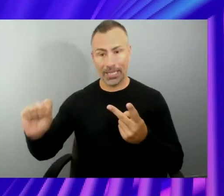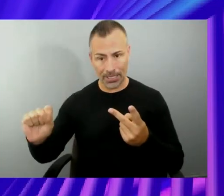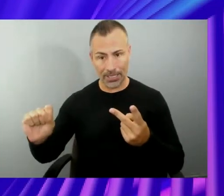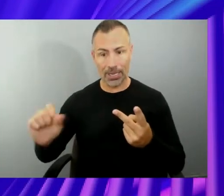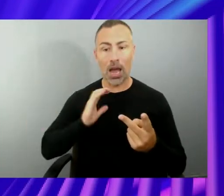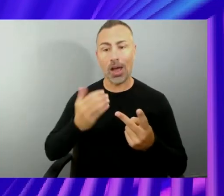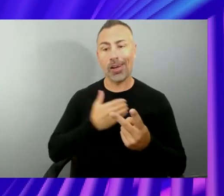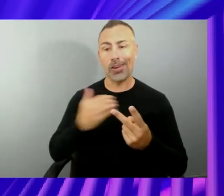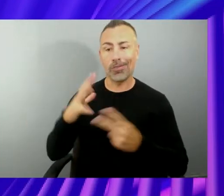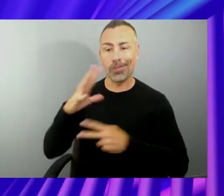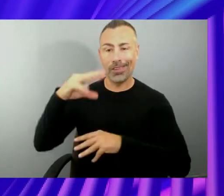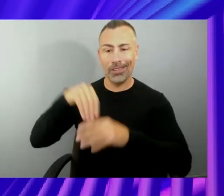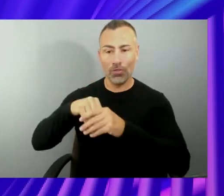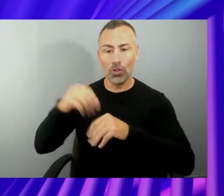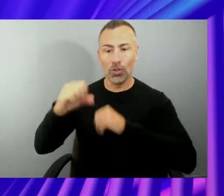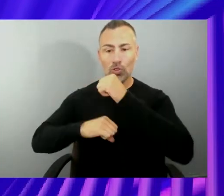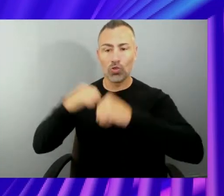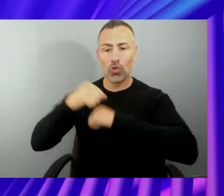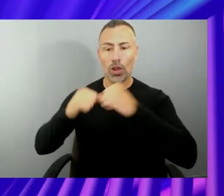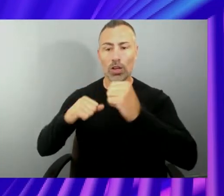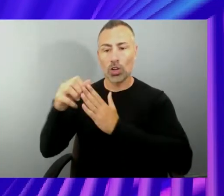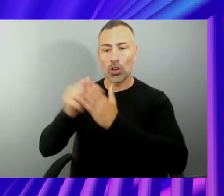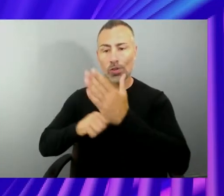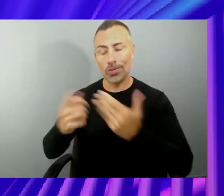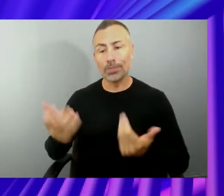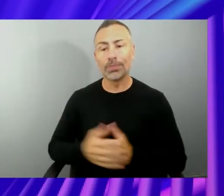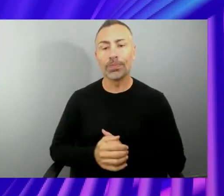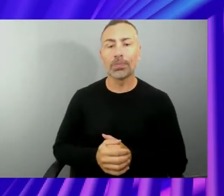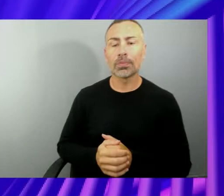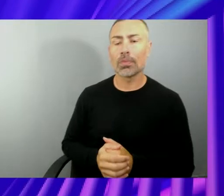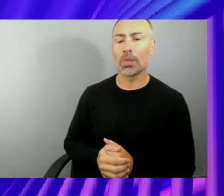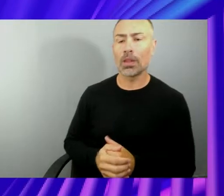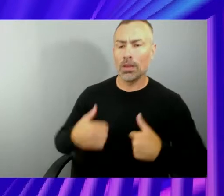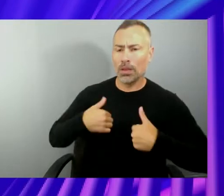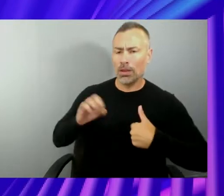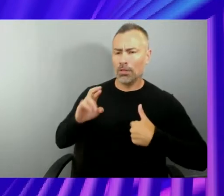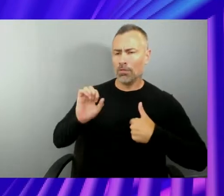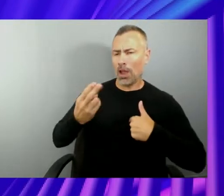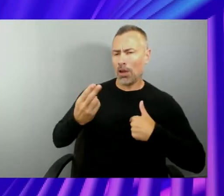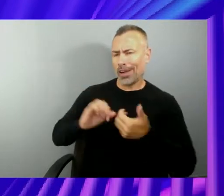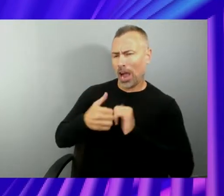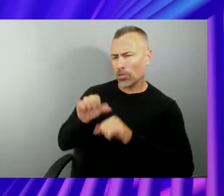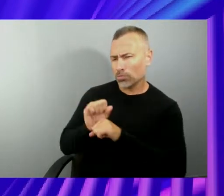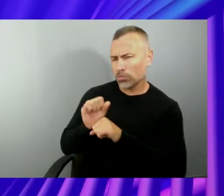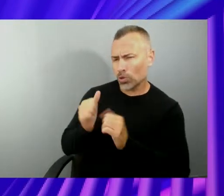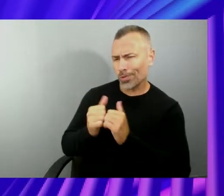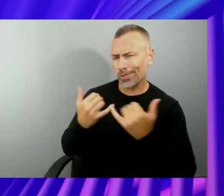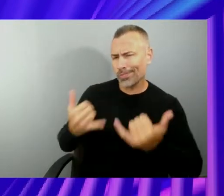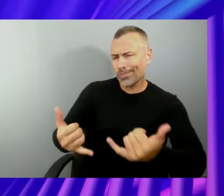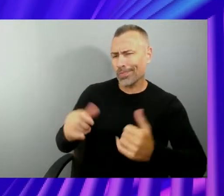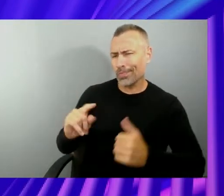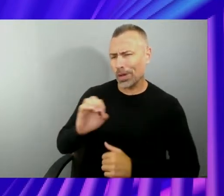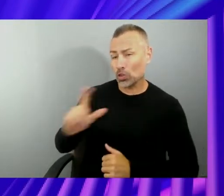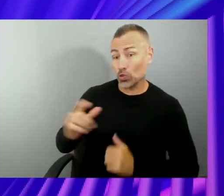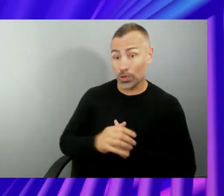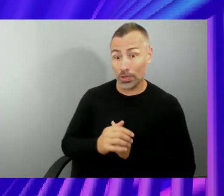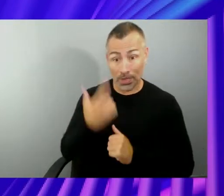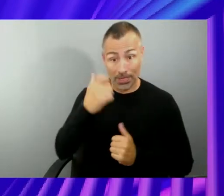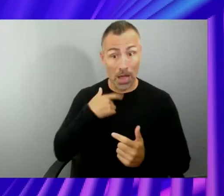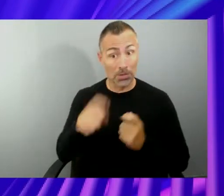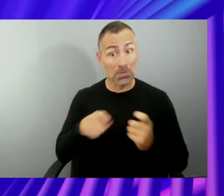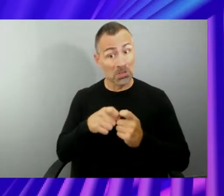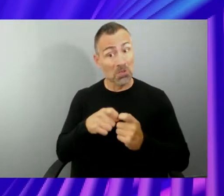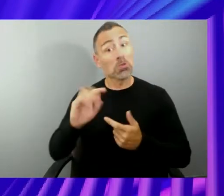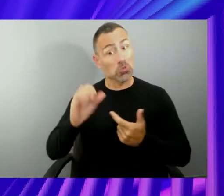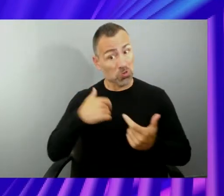that one for sure. And how does Checkmarx work, you know, with my current tooling? You know, I might be specific about the things that I like to use and I'm willing to use.